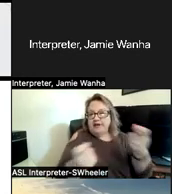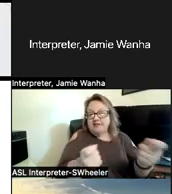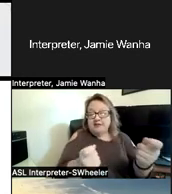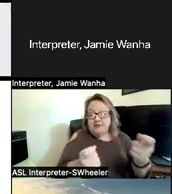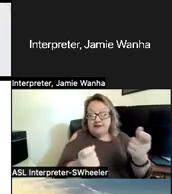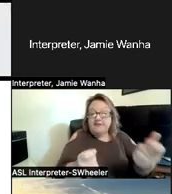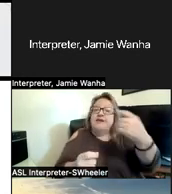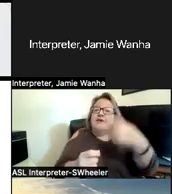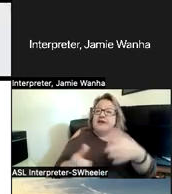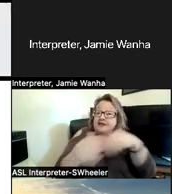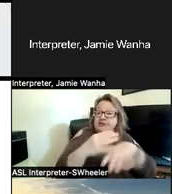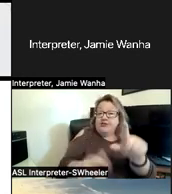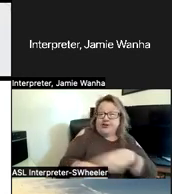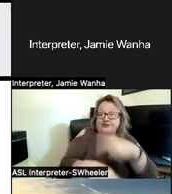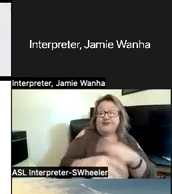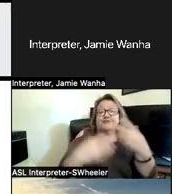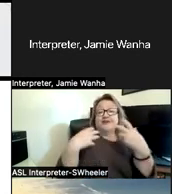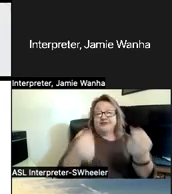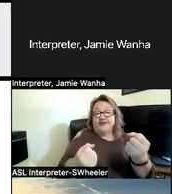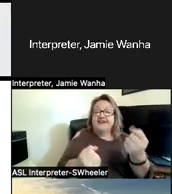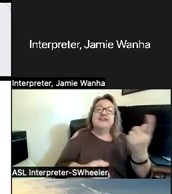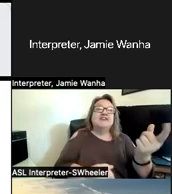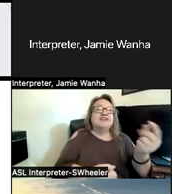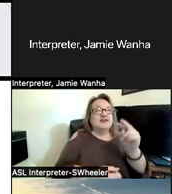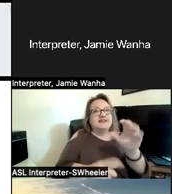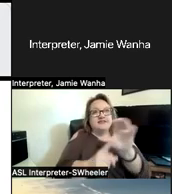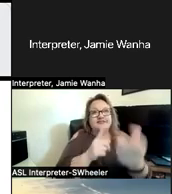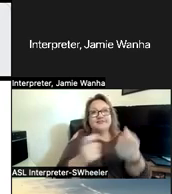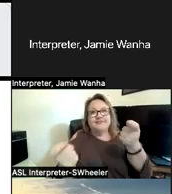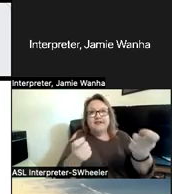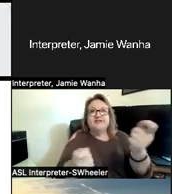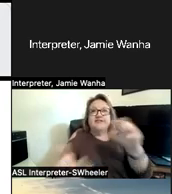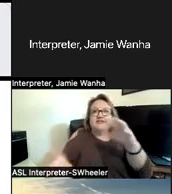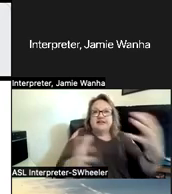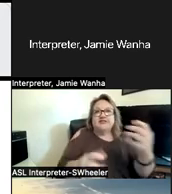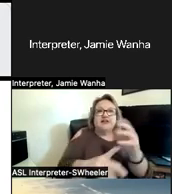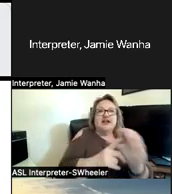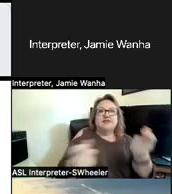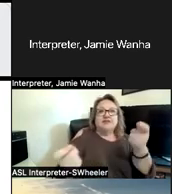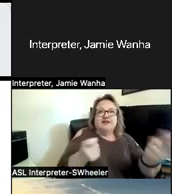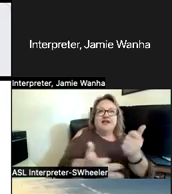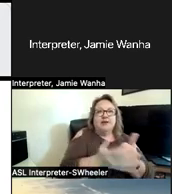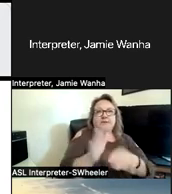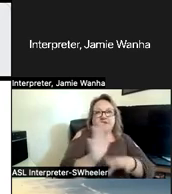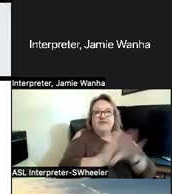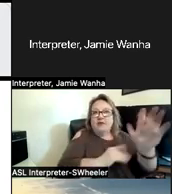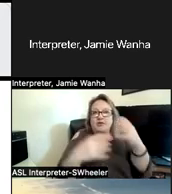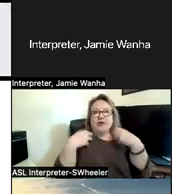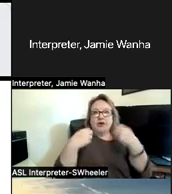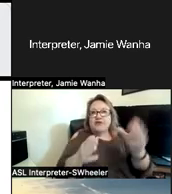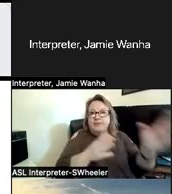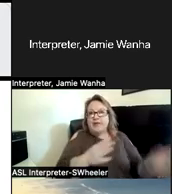long-term recovery, what that would look like is those case managers, the disaster case managers that are helping people develop what that recovery plan would look